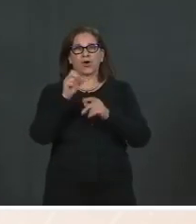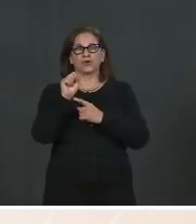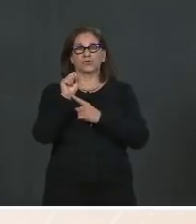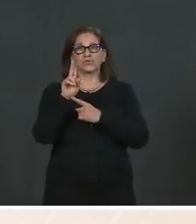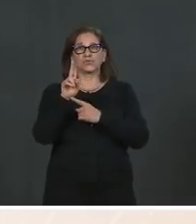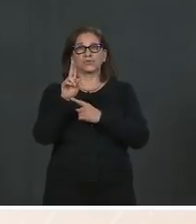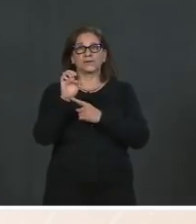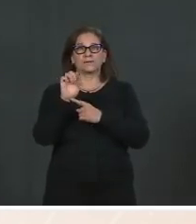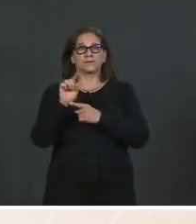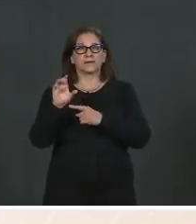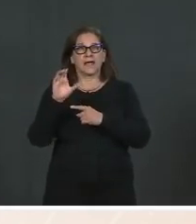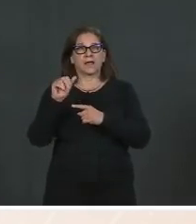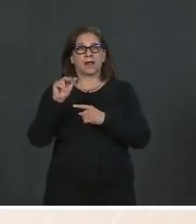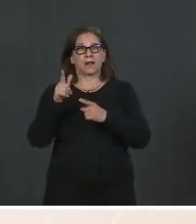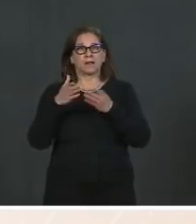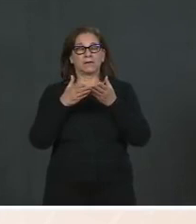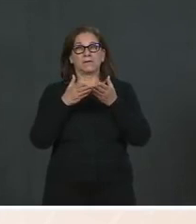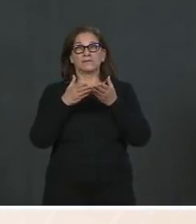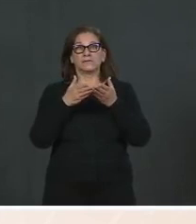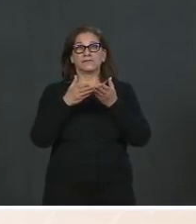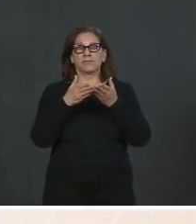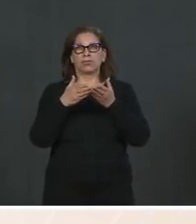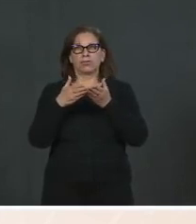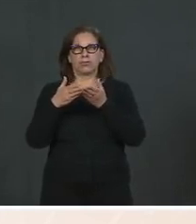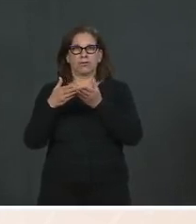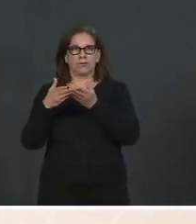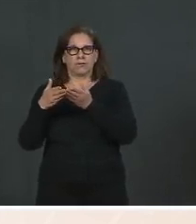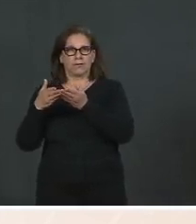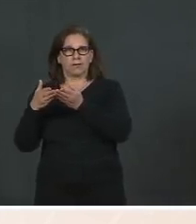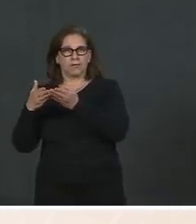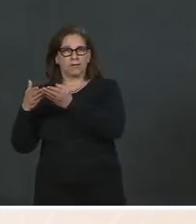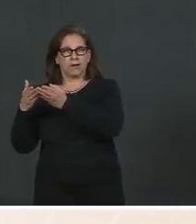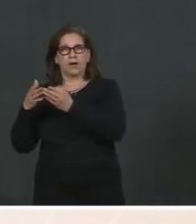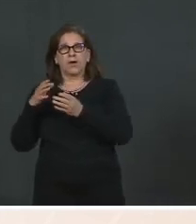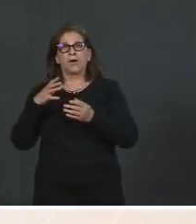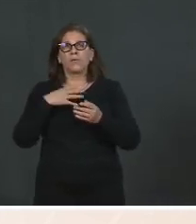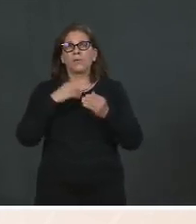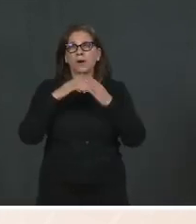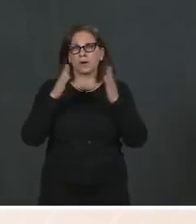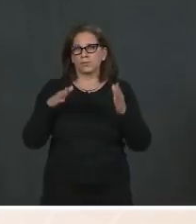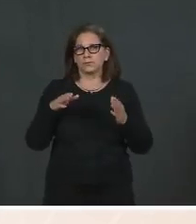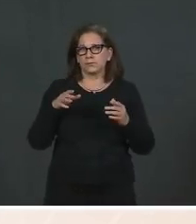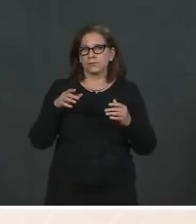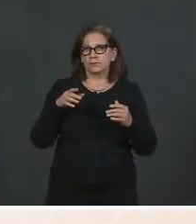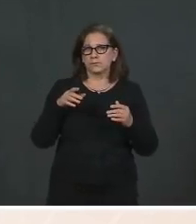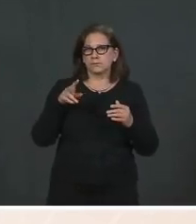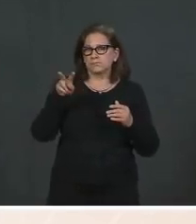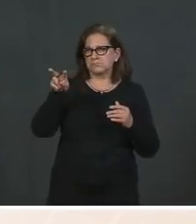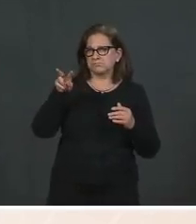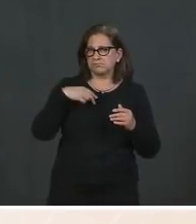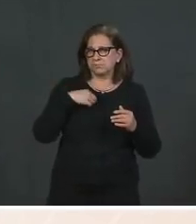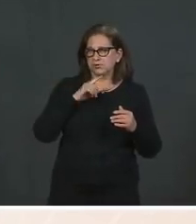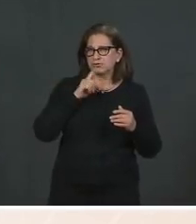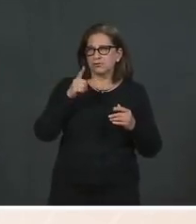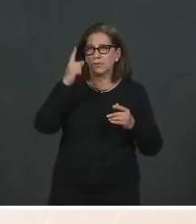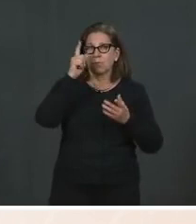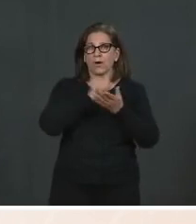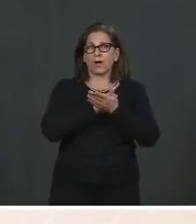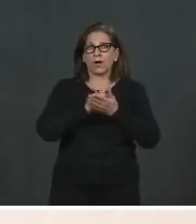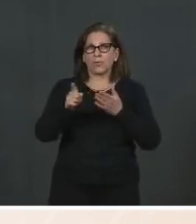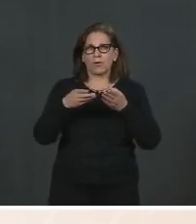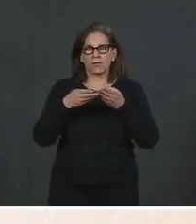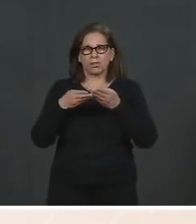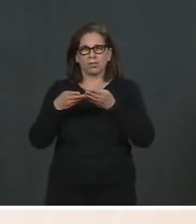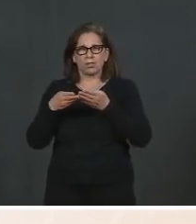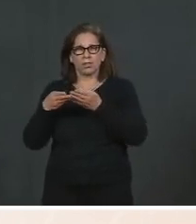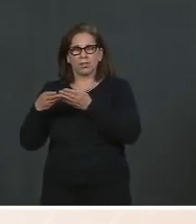you have any sense of what economic impact that week-long, little bit more than week-long event is